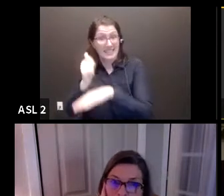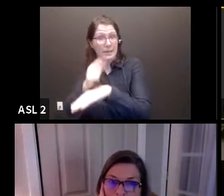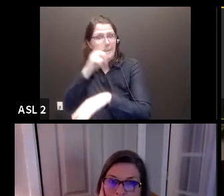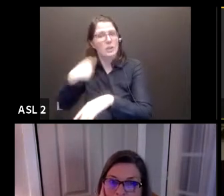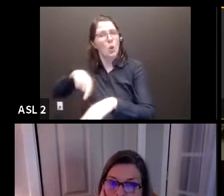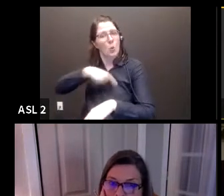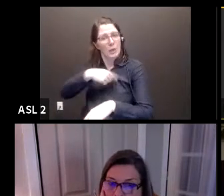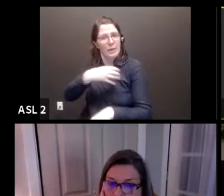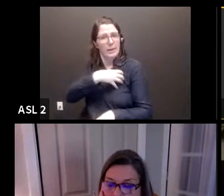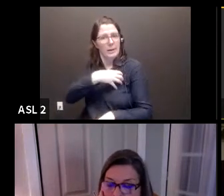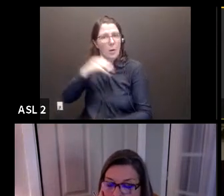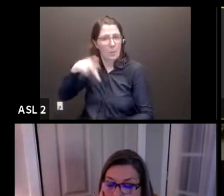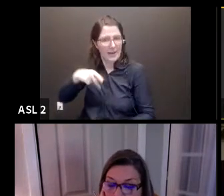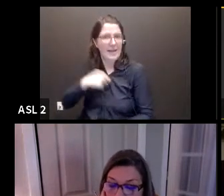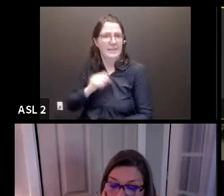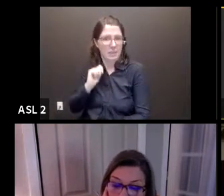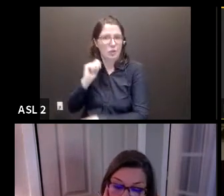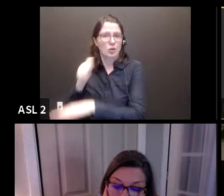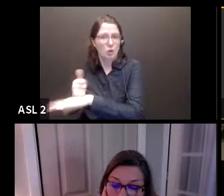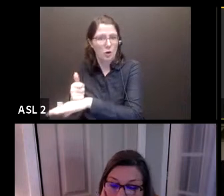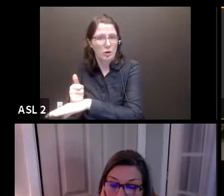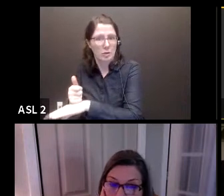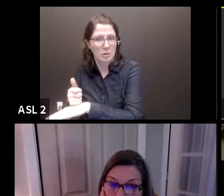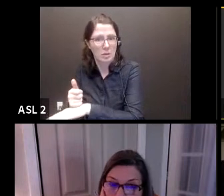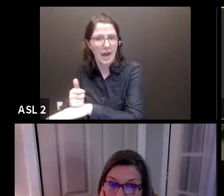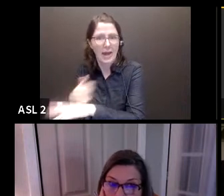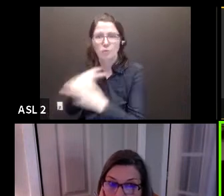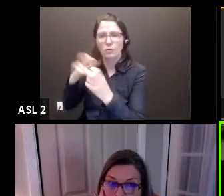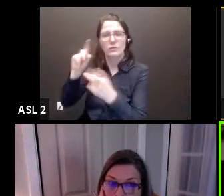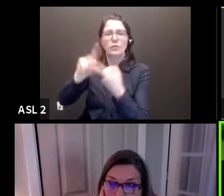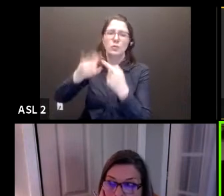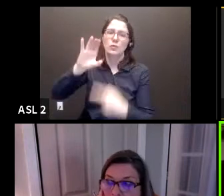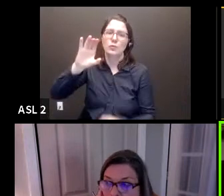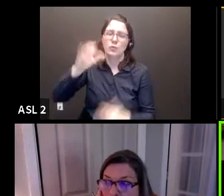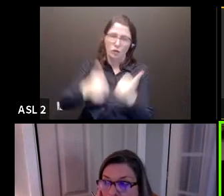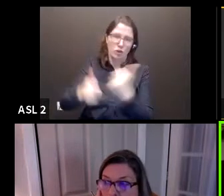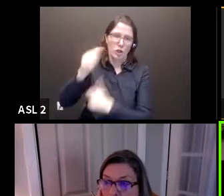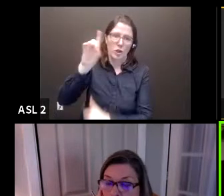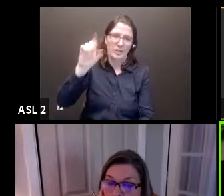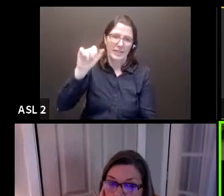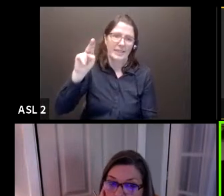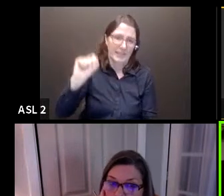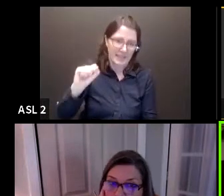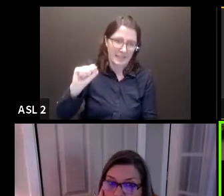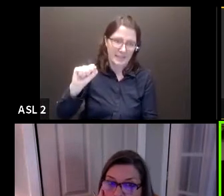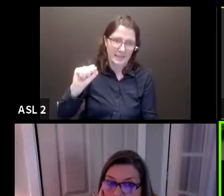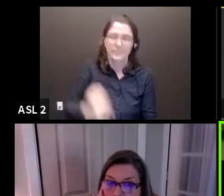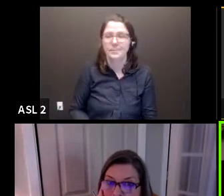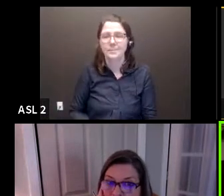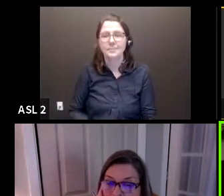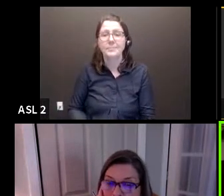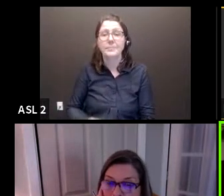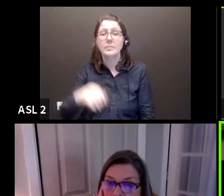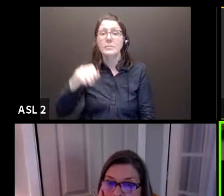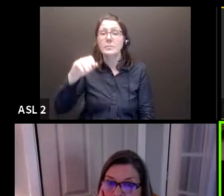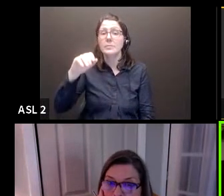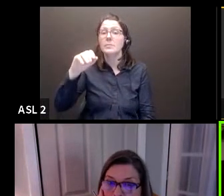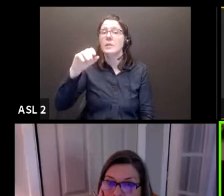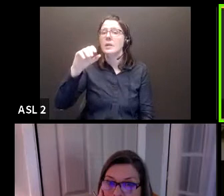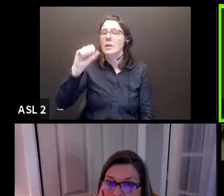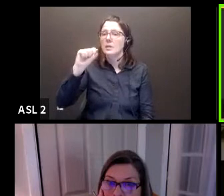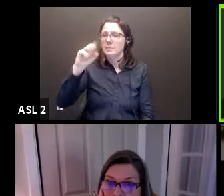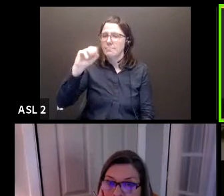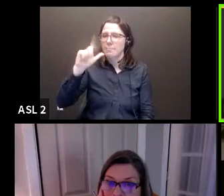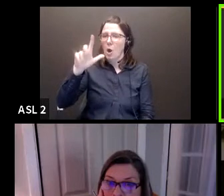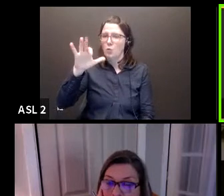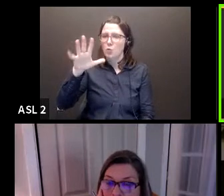of chair deans over the community safety and wellbeing plan thank you very much thanks very much chief member norman thank